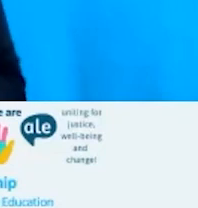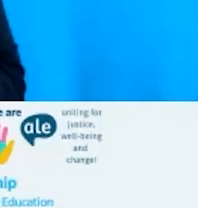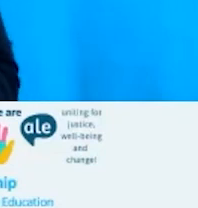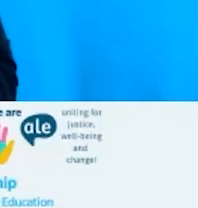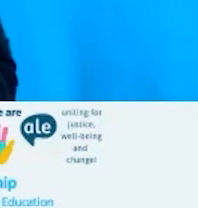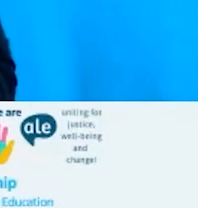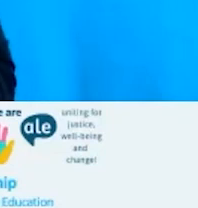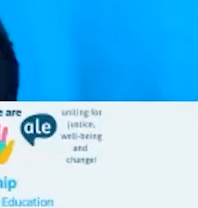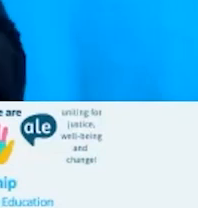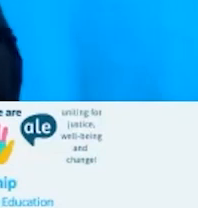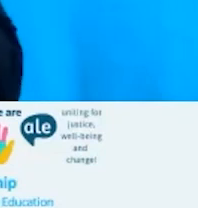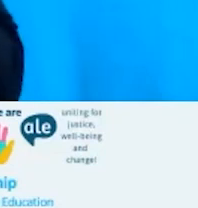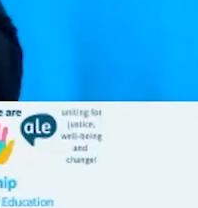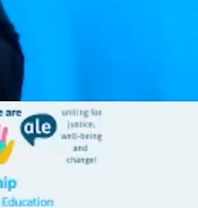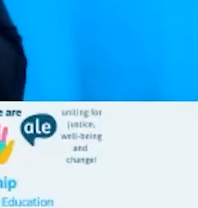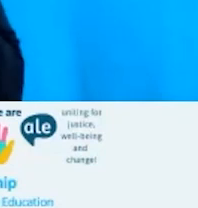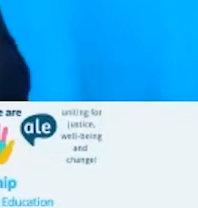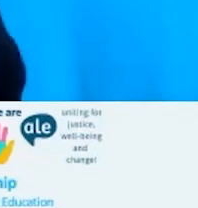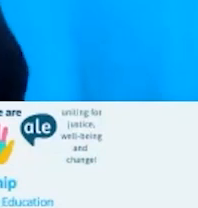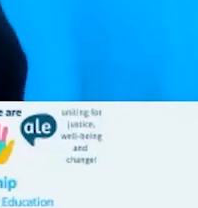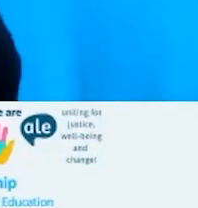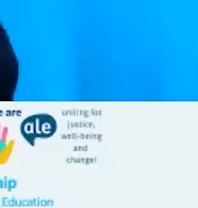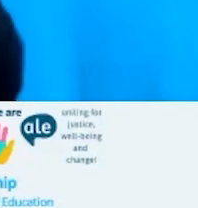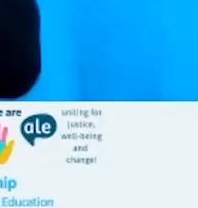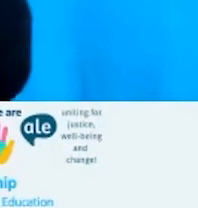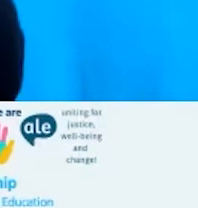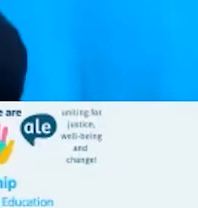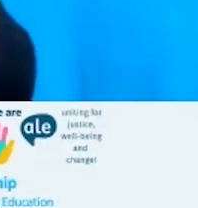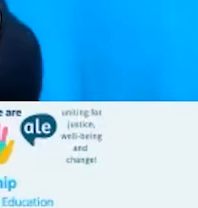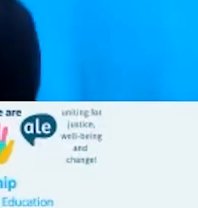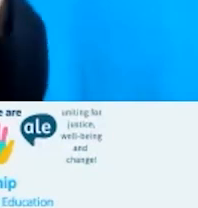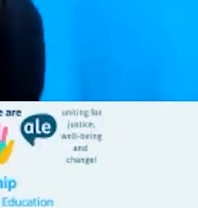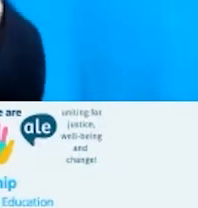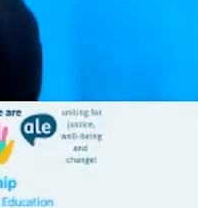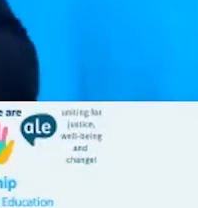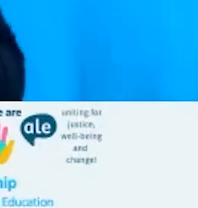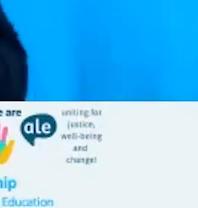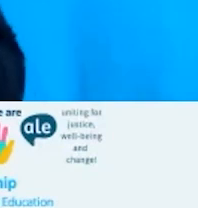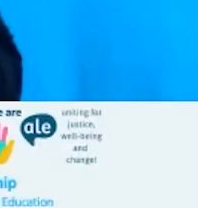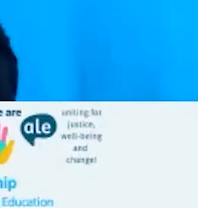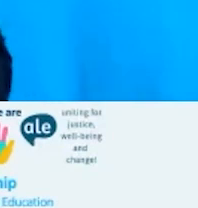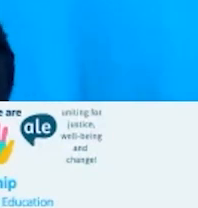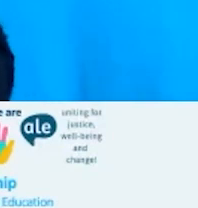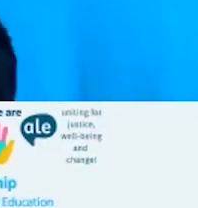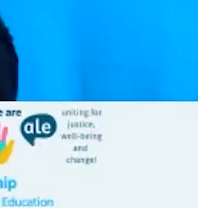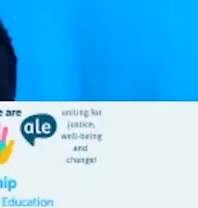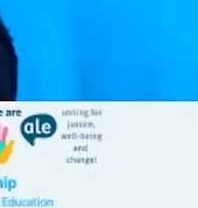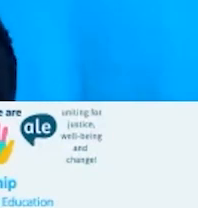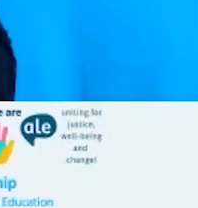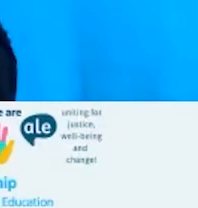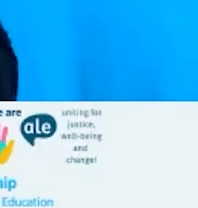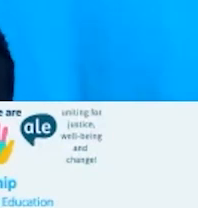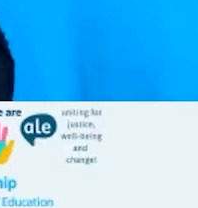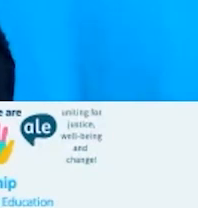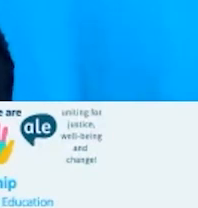know, but not trusting politicians. So being a critical citizen, somehow our communist past helped